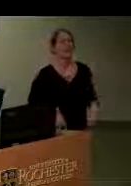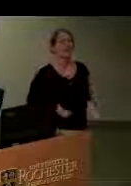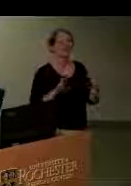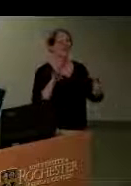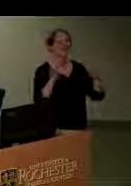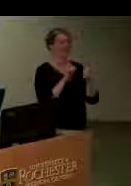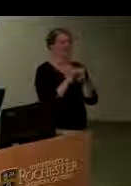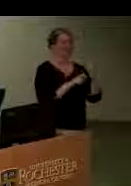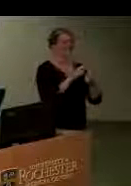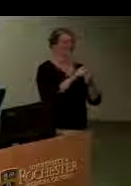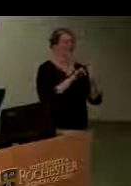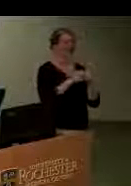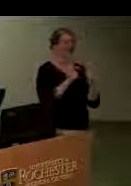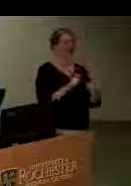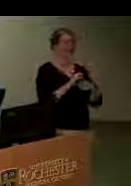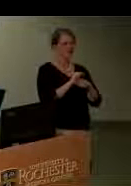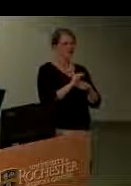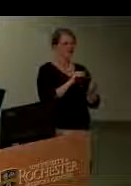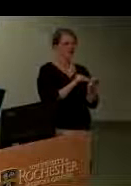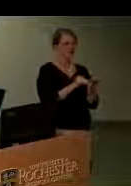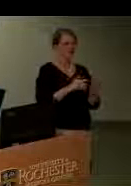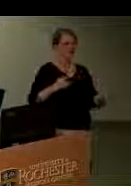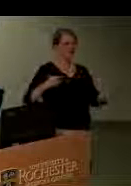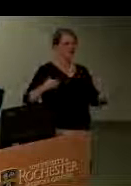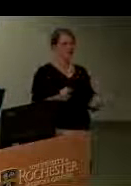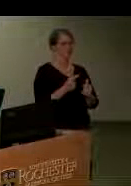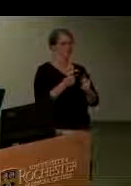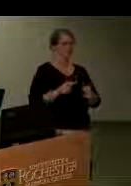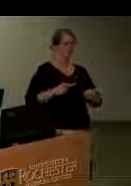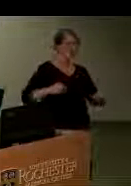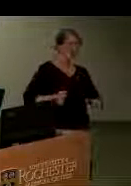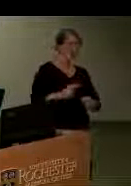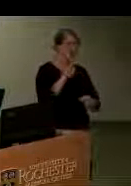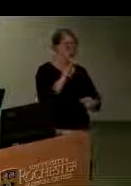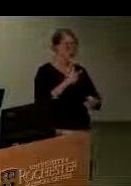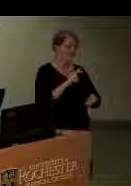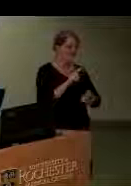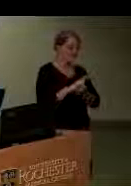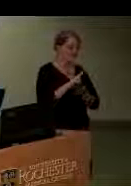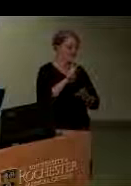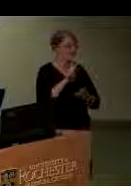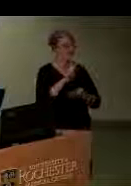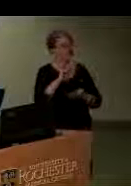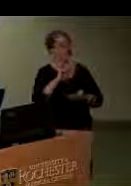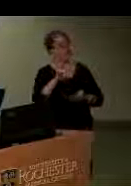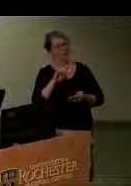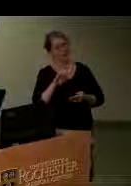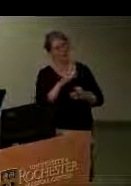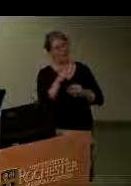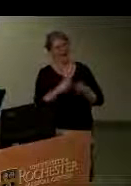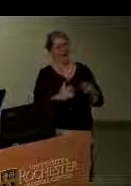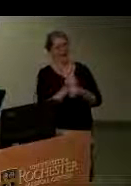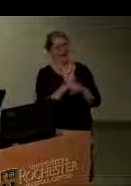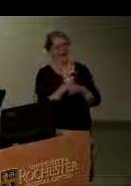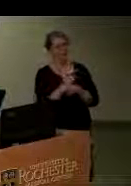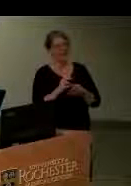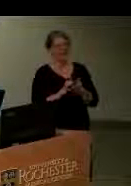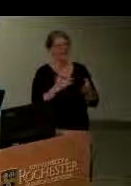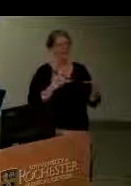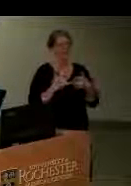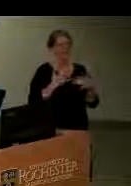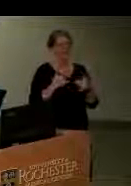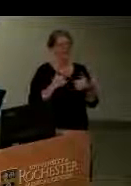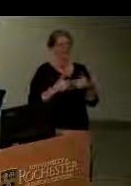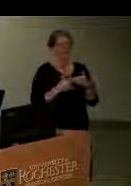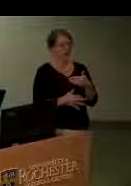exactly how you should train doctors. It's too bad they'll flunk the USMLE and never get a residency. And that worried me for a while because, you